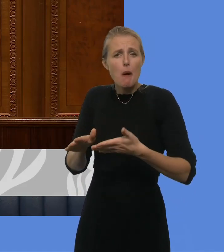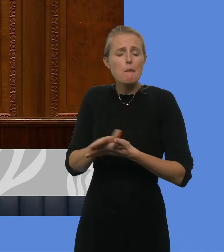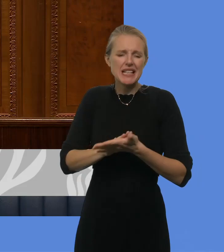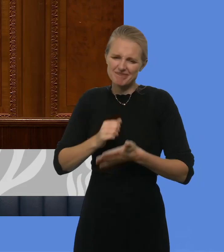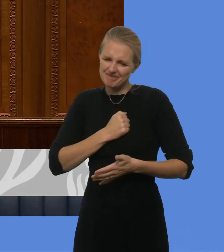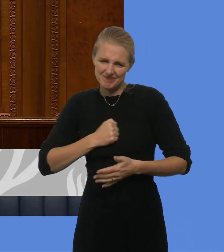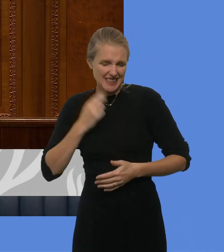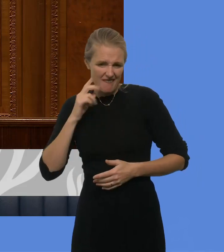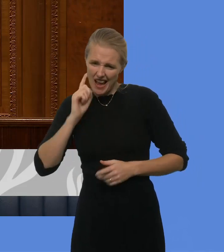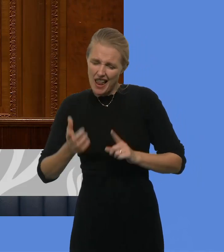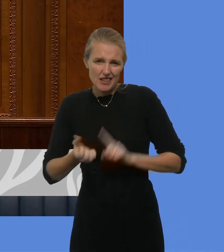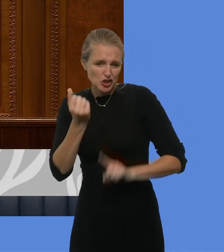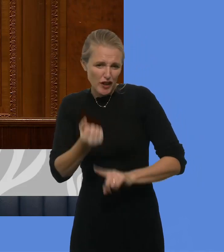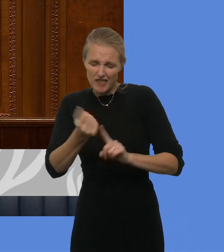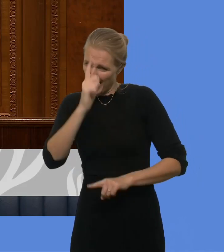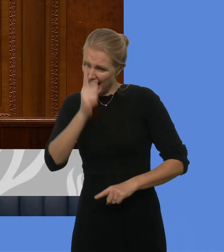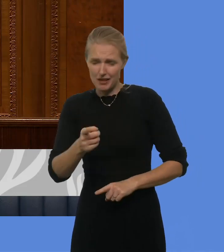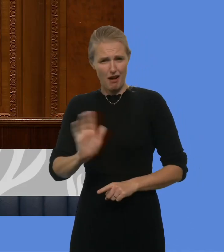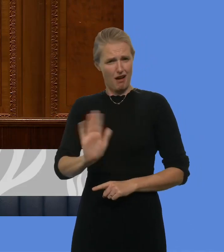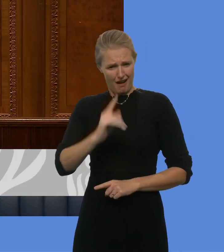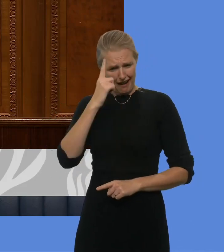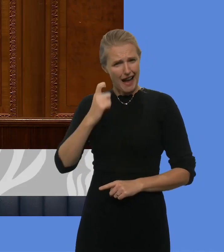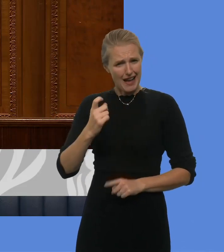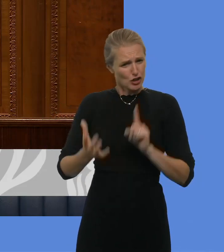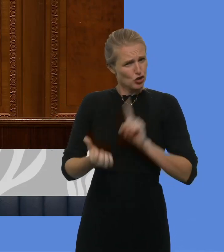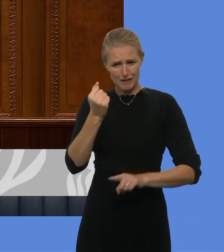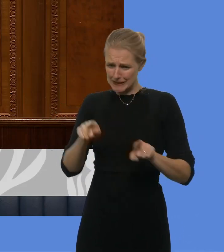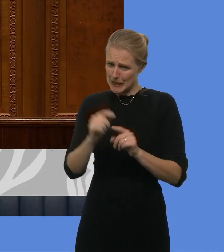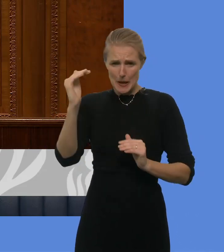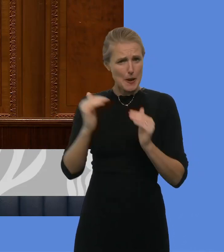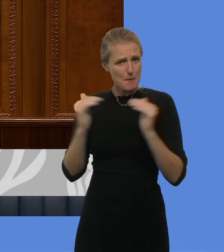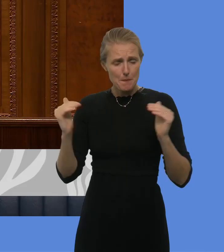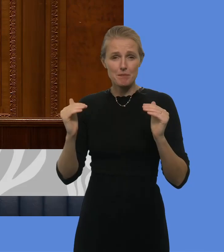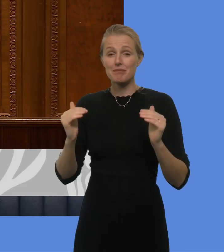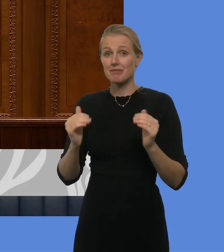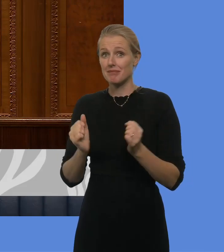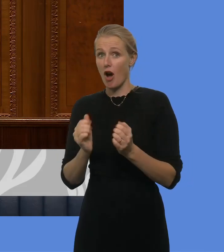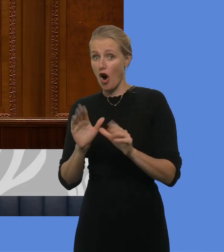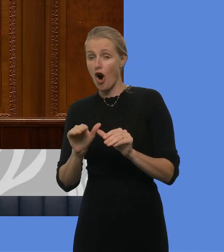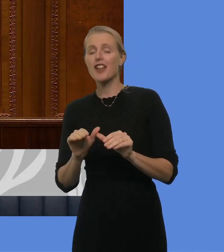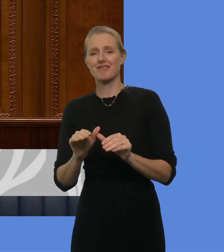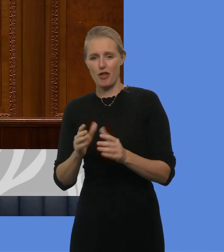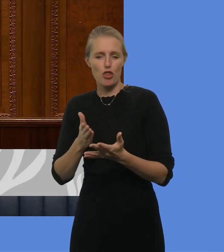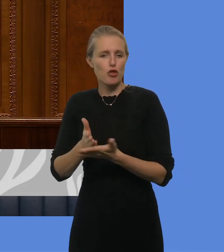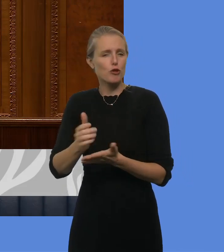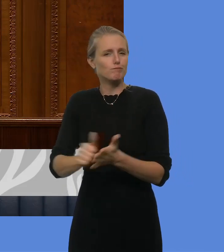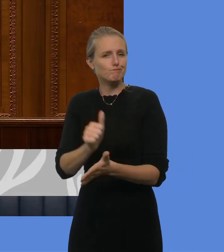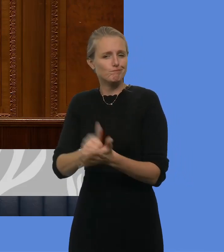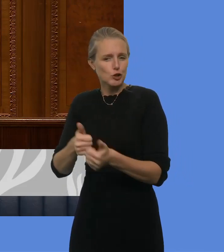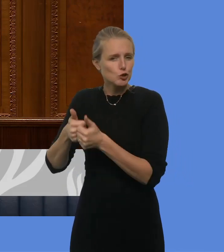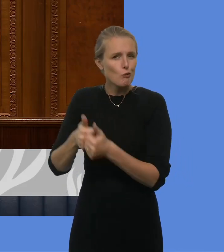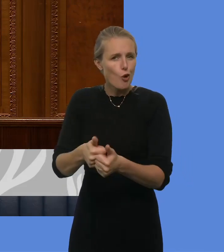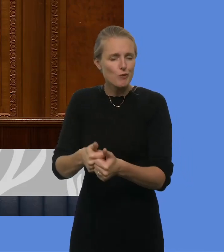lead. Right now, this is not happening. Better support will allow these children to thrive, however services are